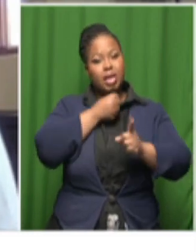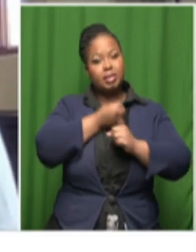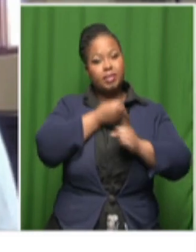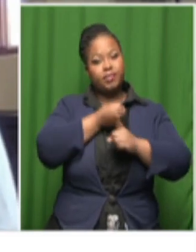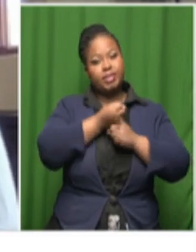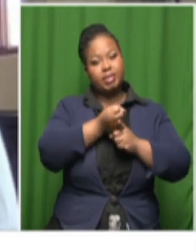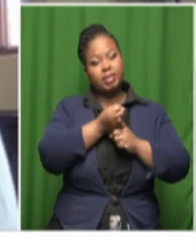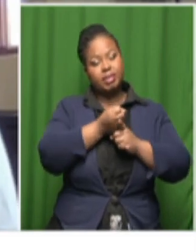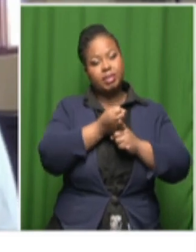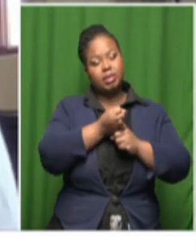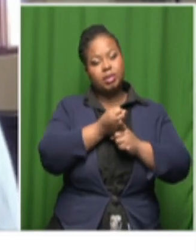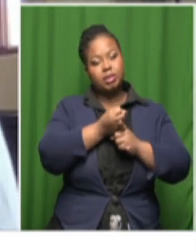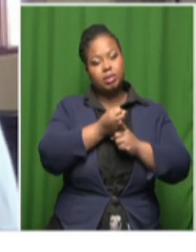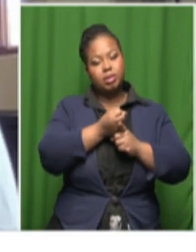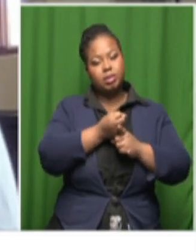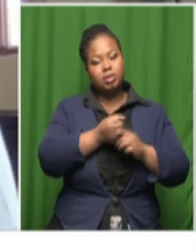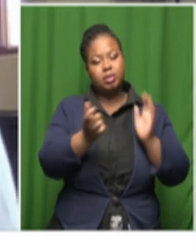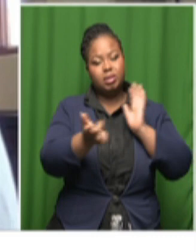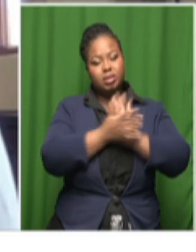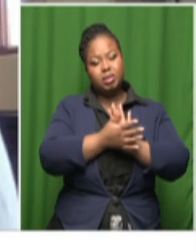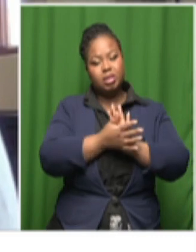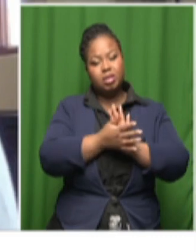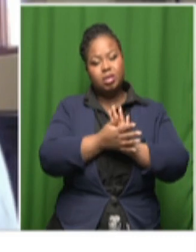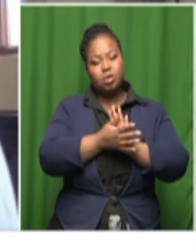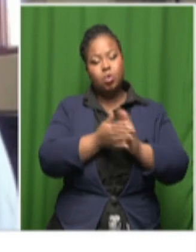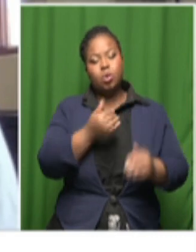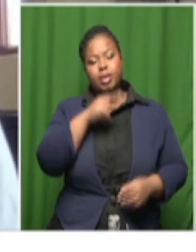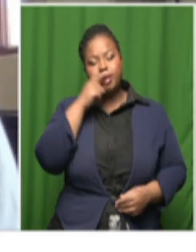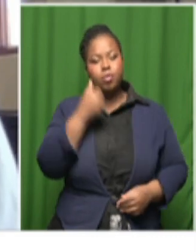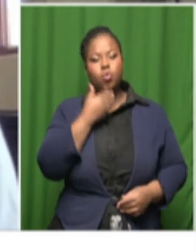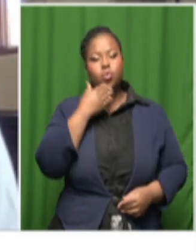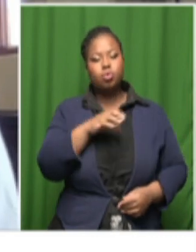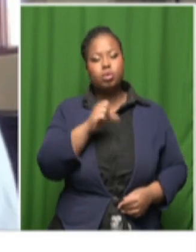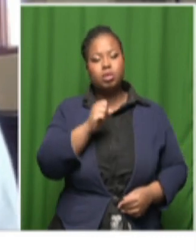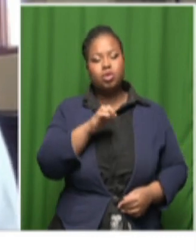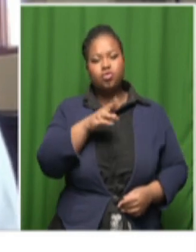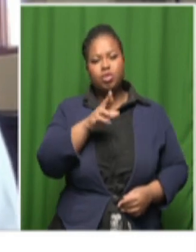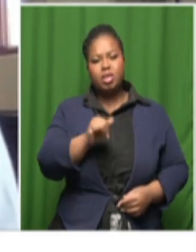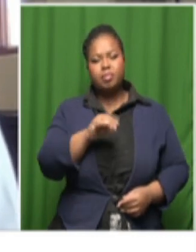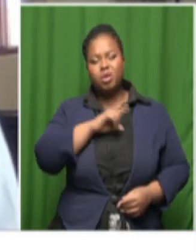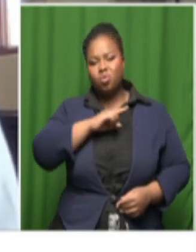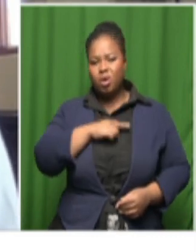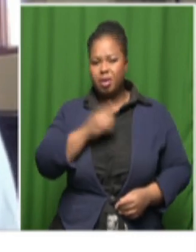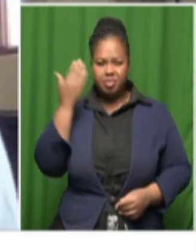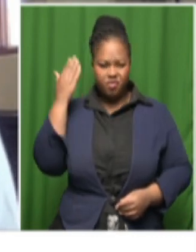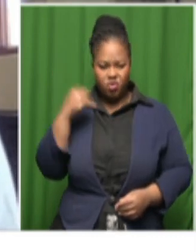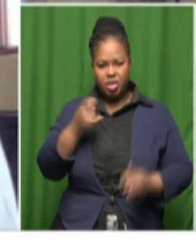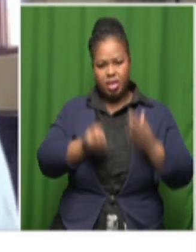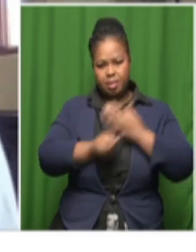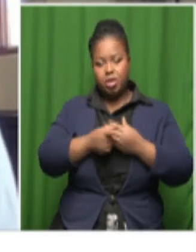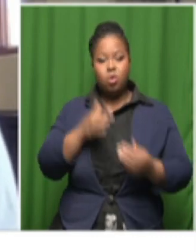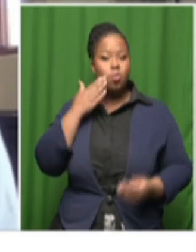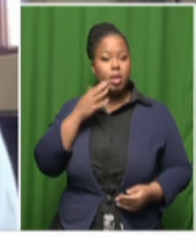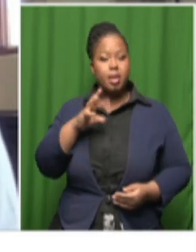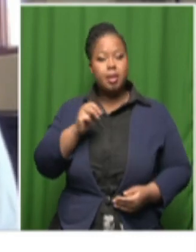and a legal NGO called SERI against the raids that took place under